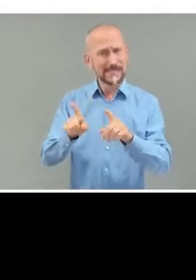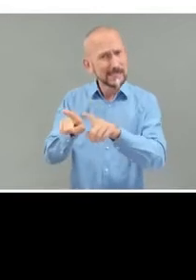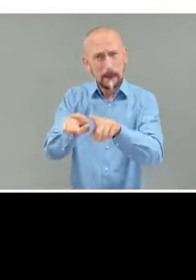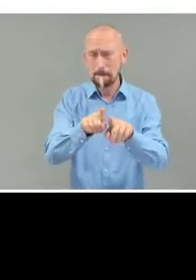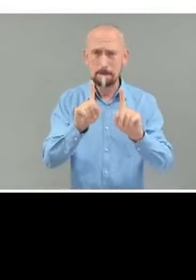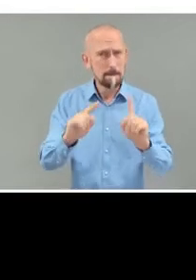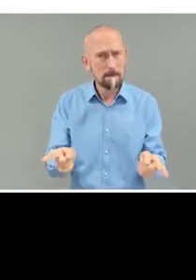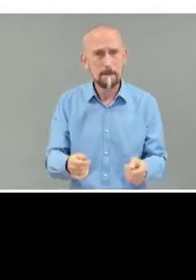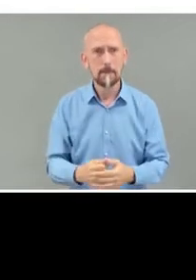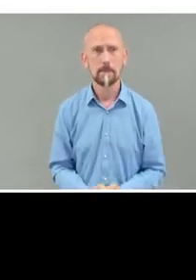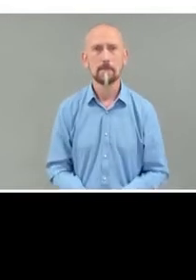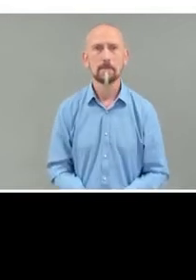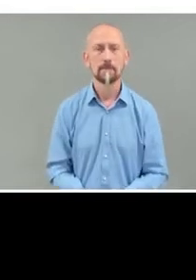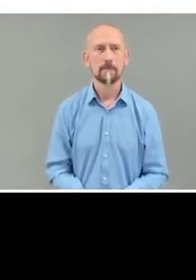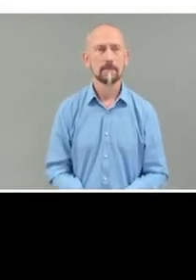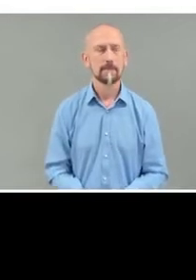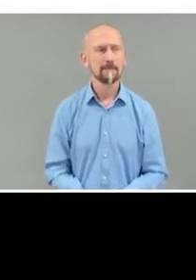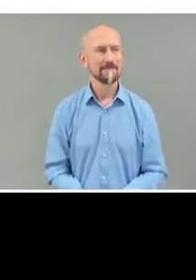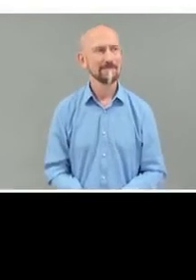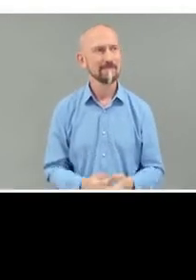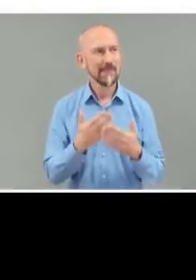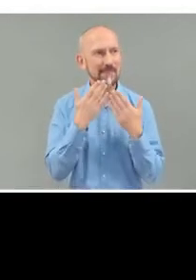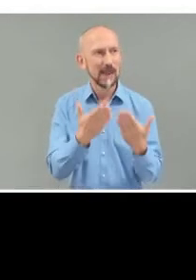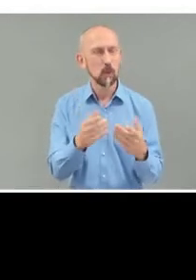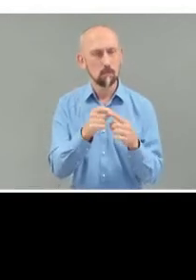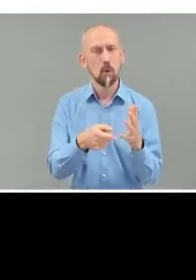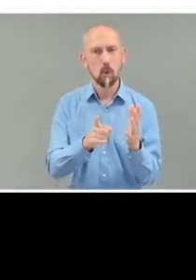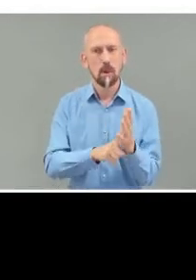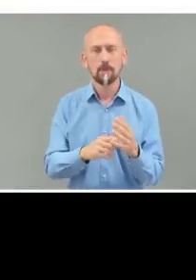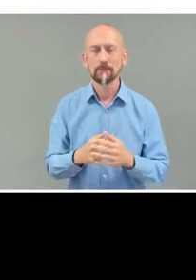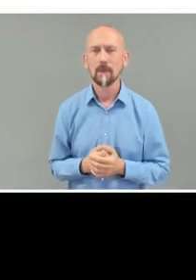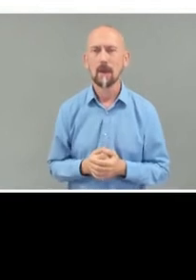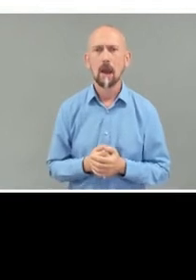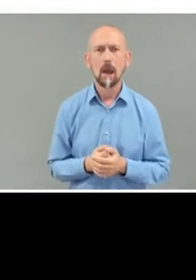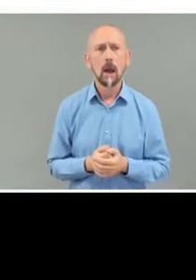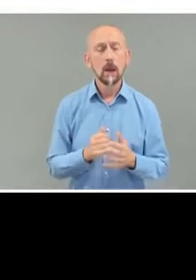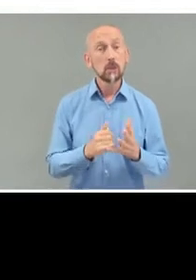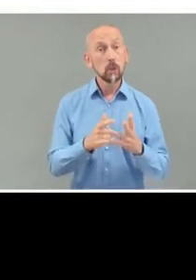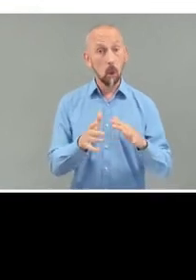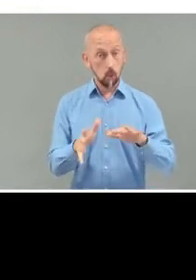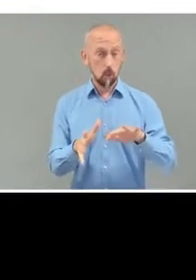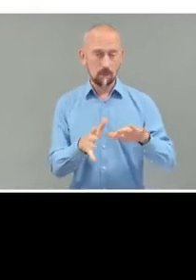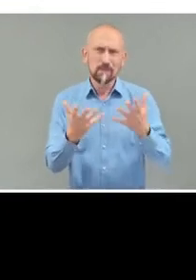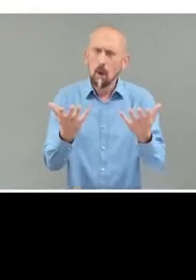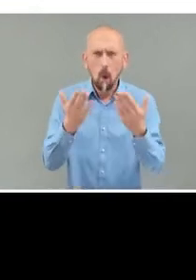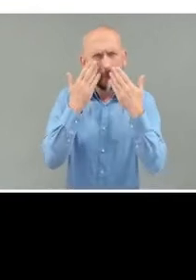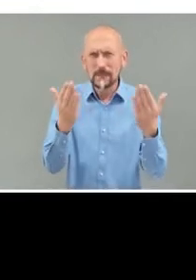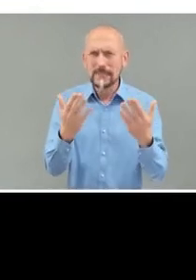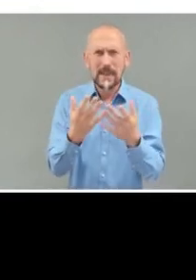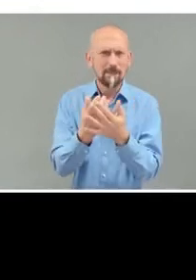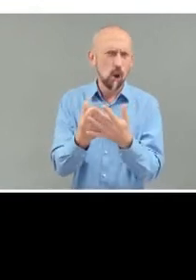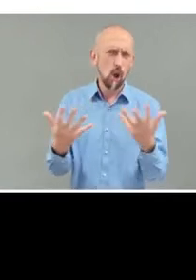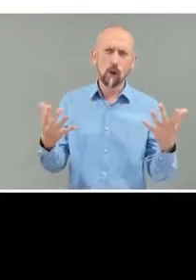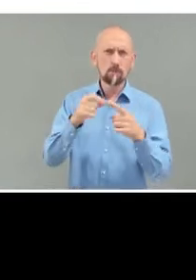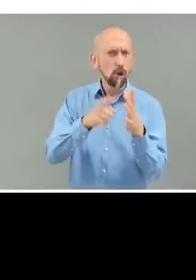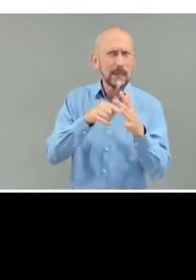Thanks, Paul. So moving on, there was obviously lots more good initiatives and work that's been done